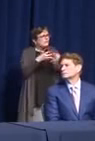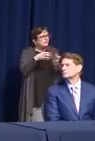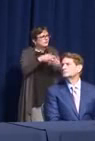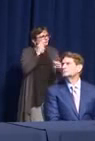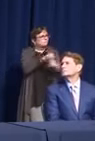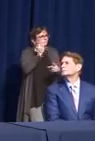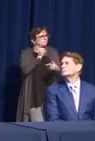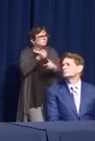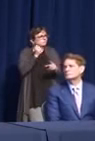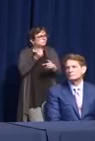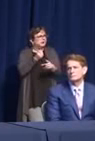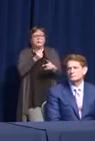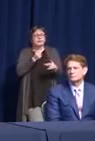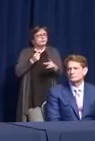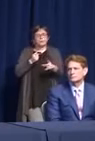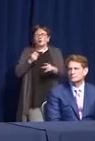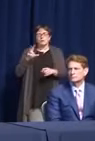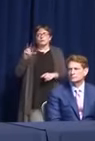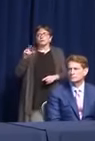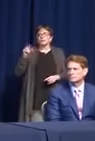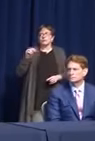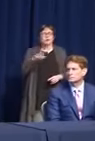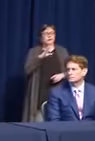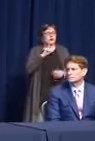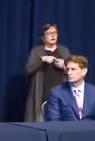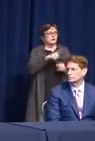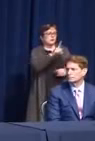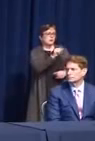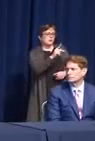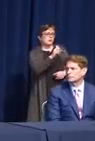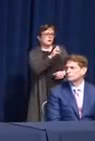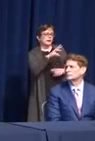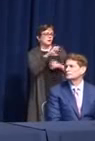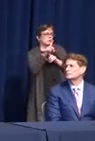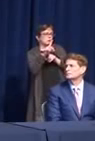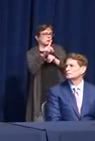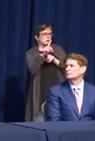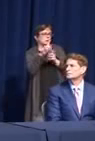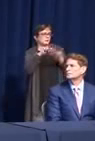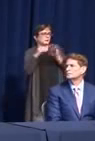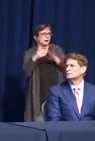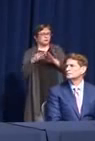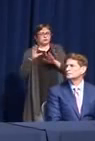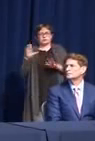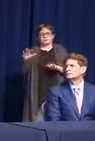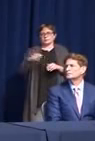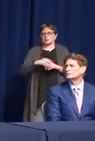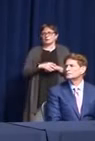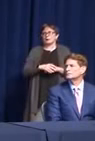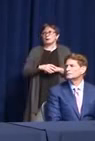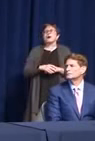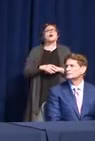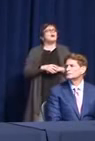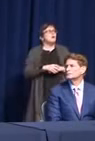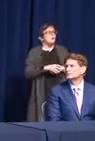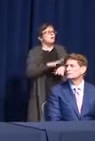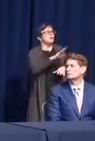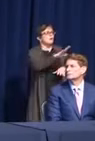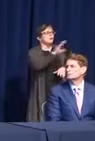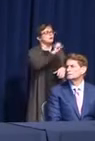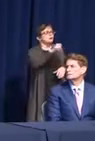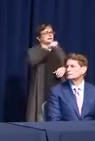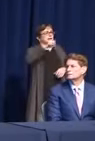I think, in the Lakewood community. I don't know that we have got any insight. I don't want to put you on the spot. We had a conference